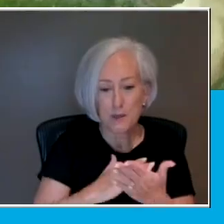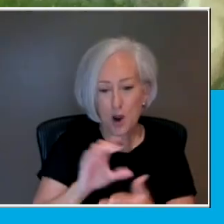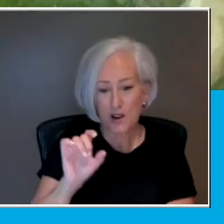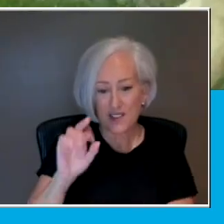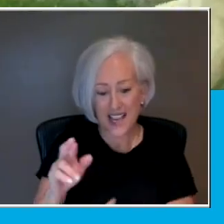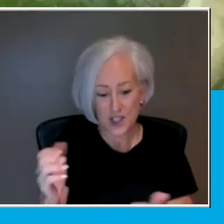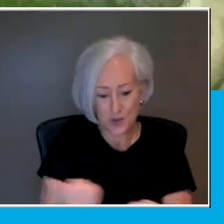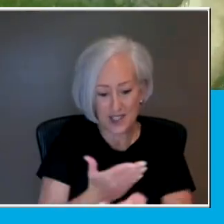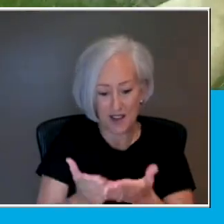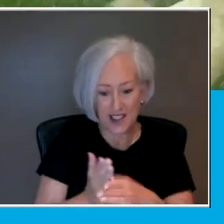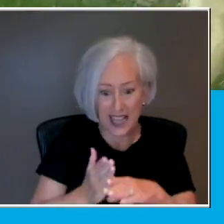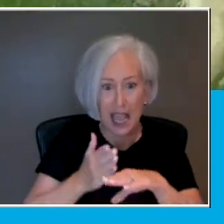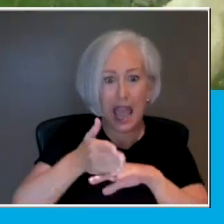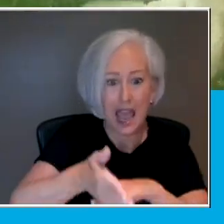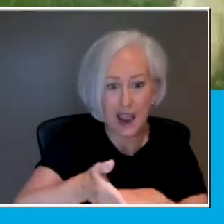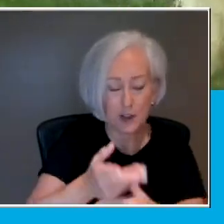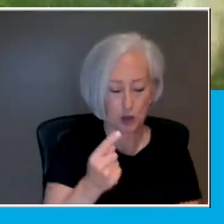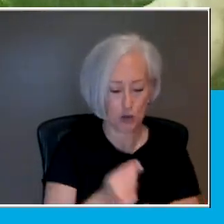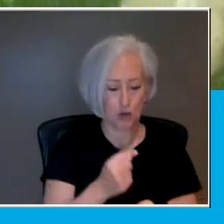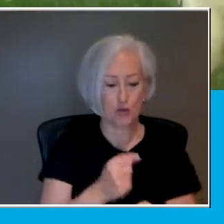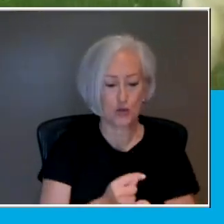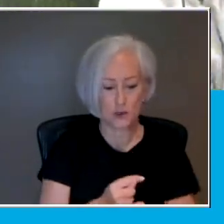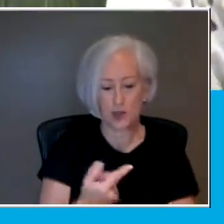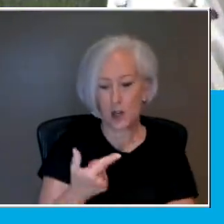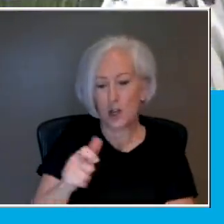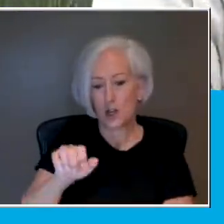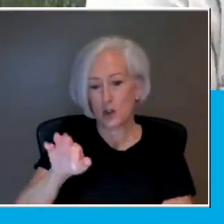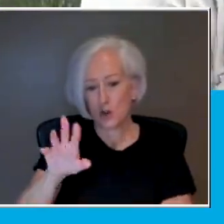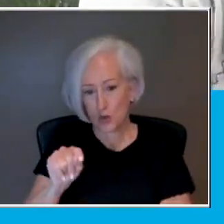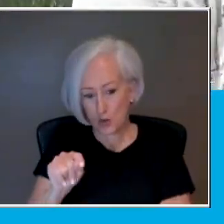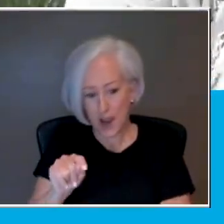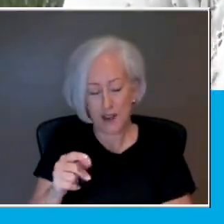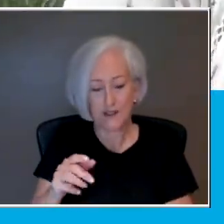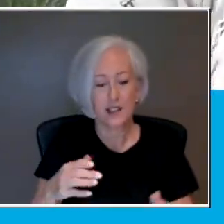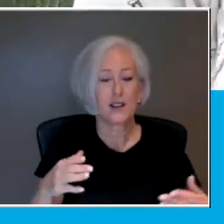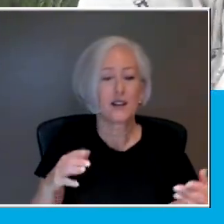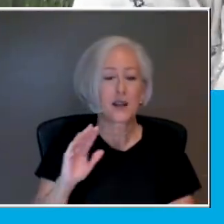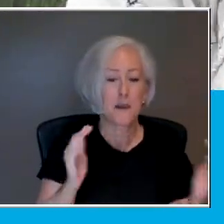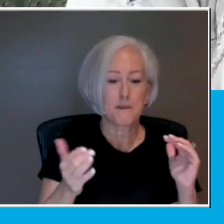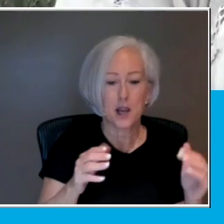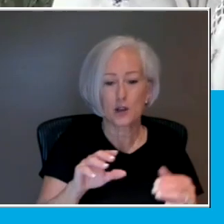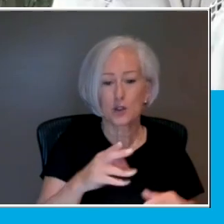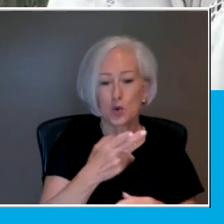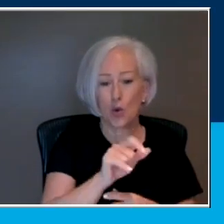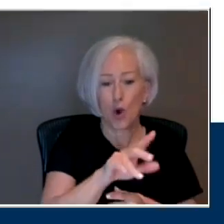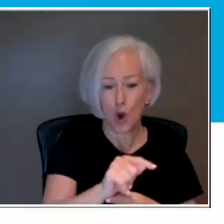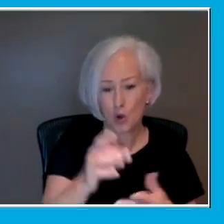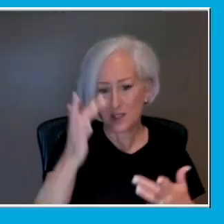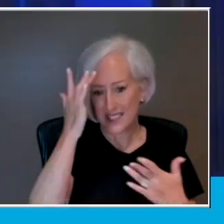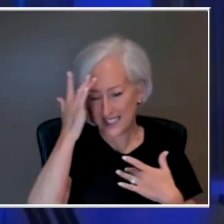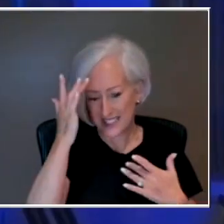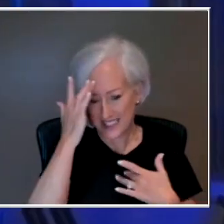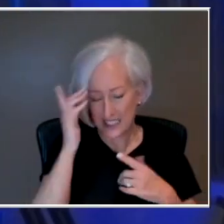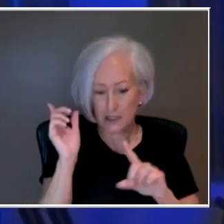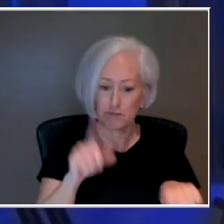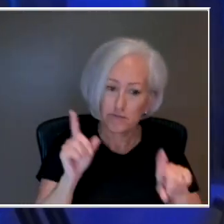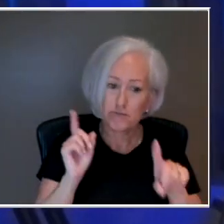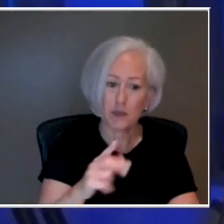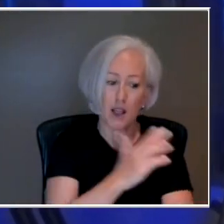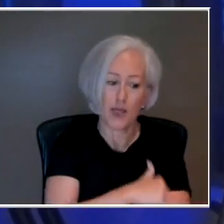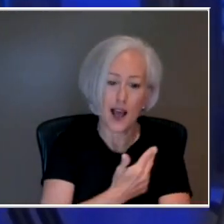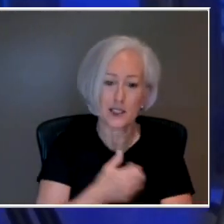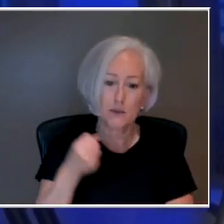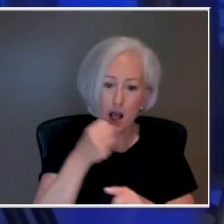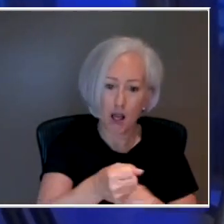the treatment. Graft versus host disease sent her back to the hospital again and again. I'm Alexis Del Cid